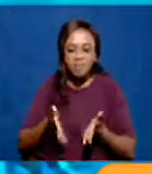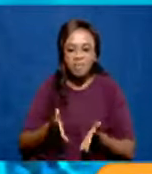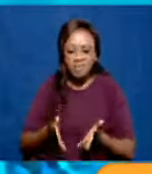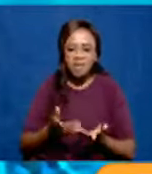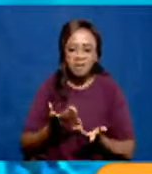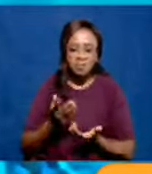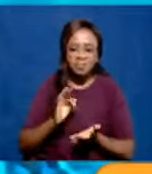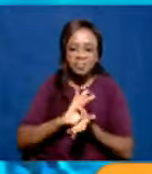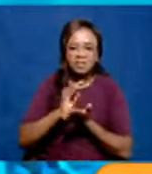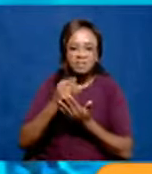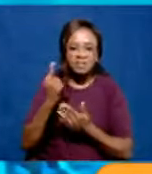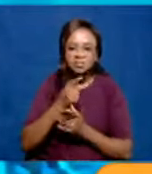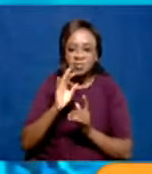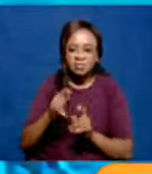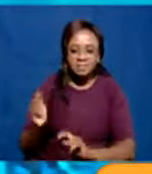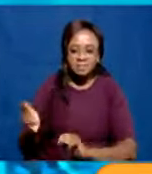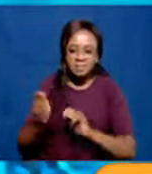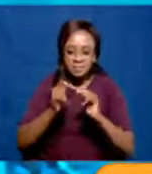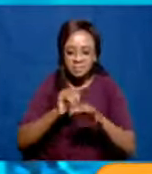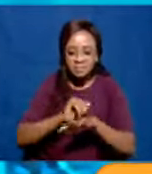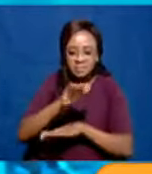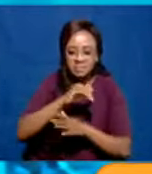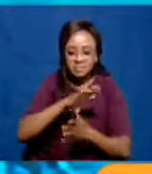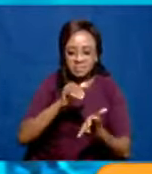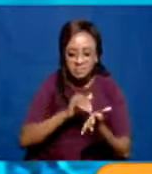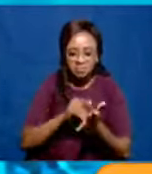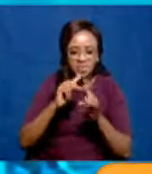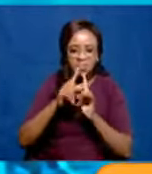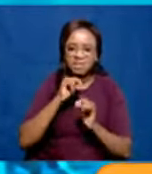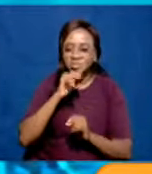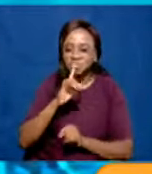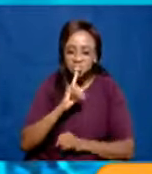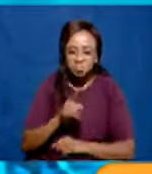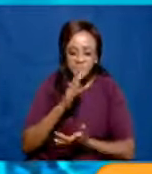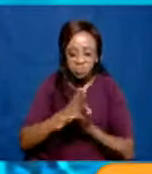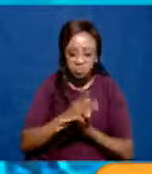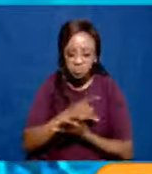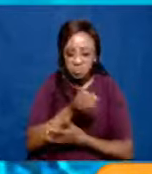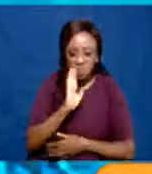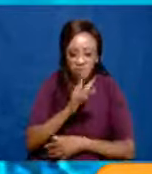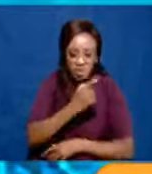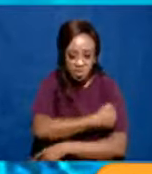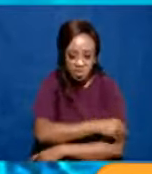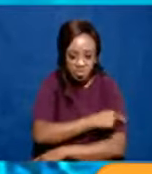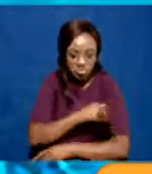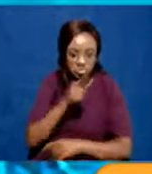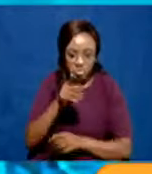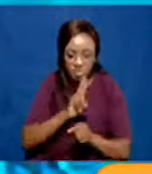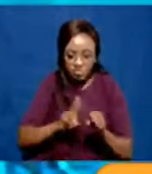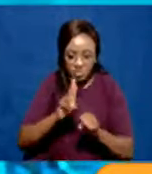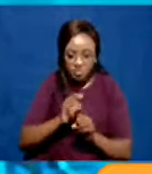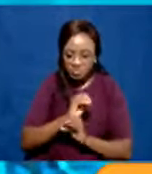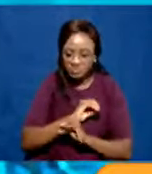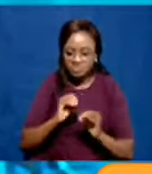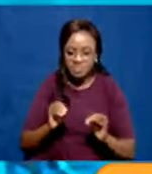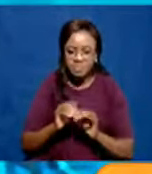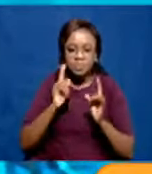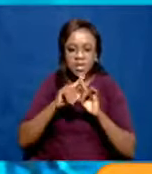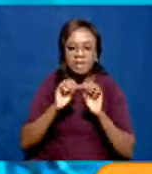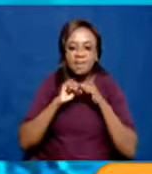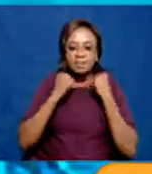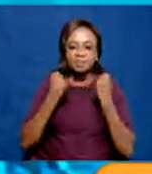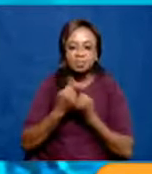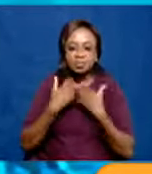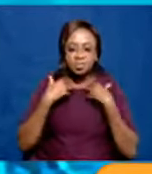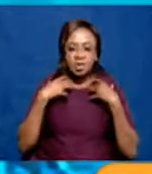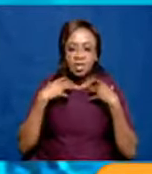funds have to be transmitted centrally and there's no guarantee that they're going to be using those facilities. So I do agree that for us as the Social Health Authority, we're going to be in the